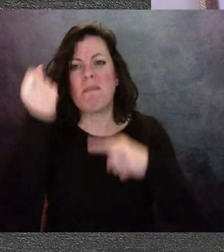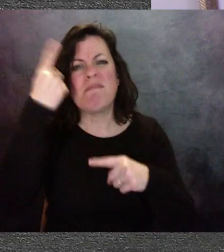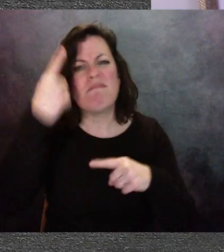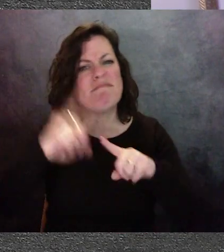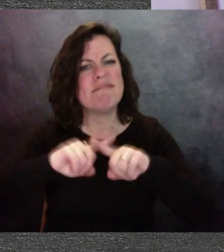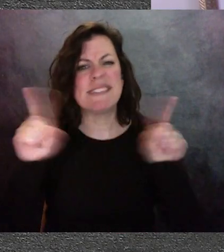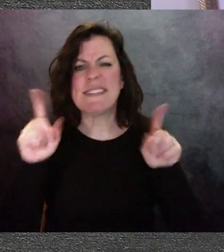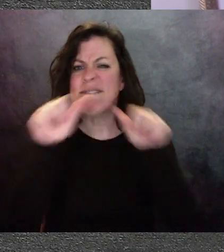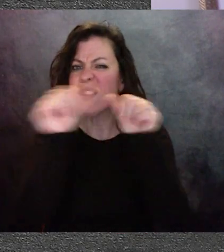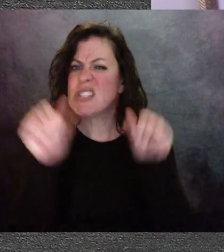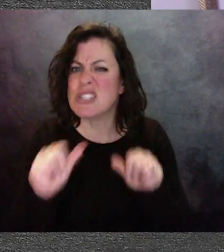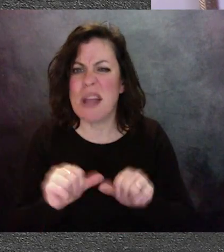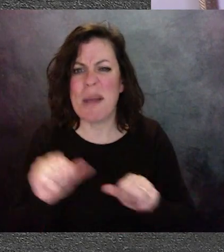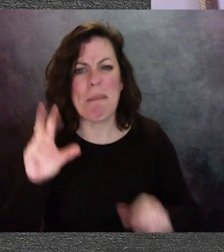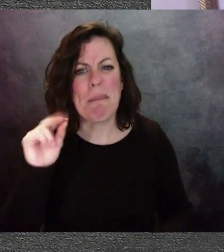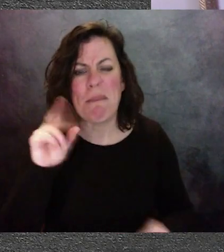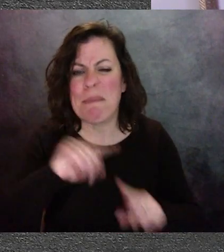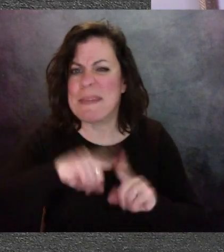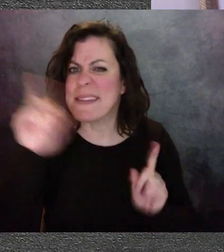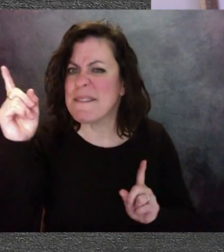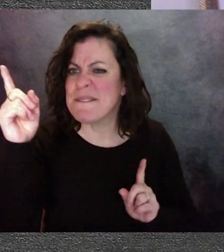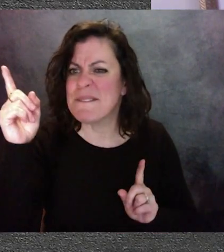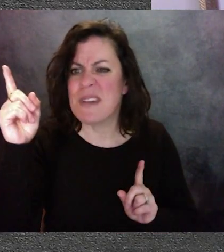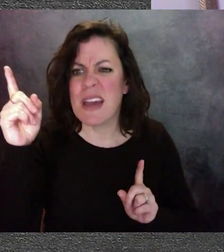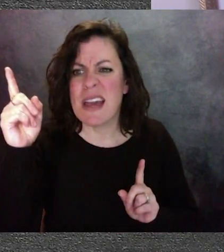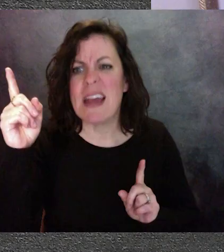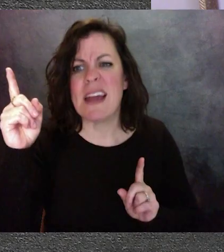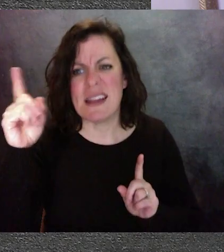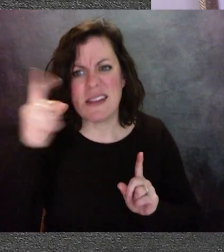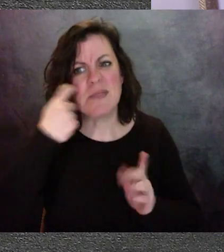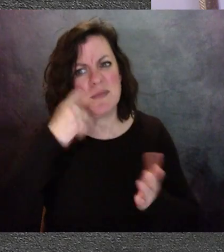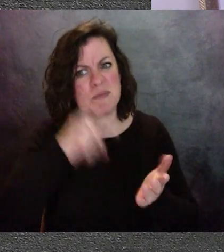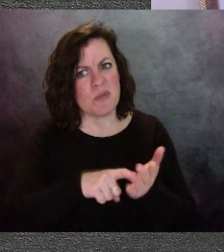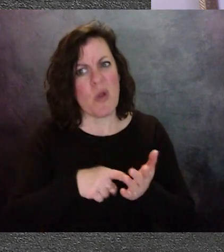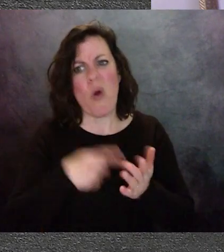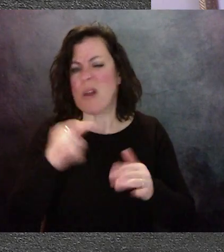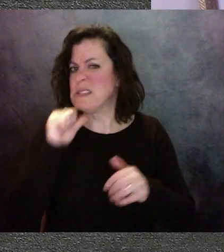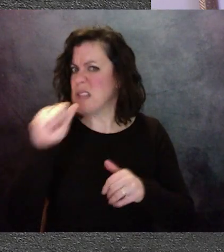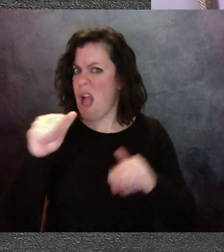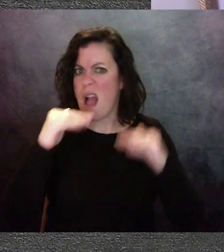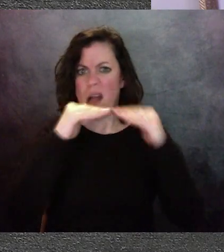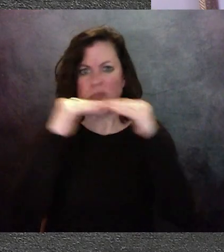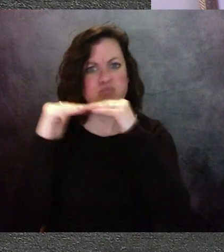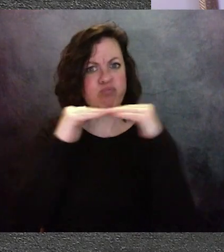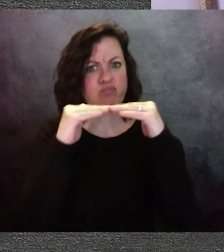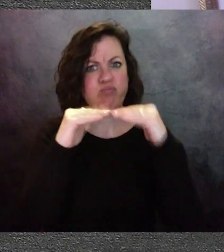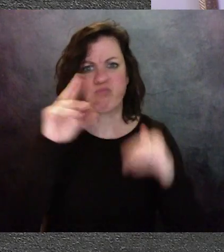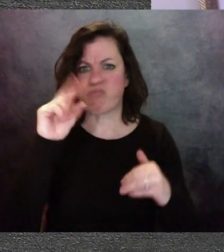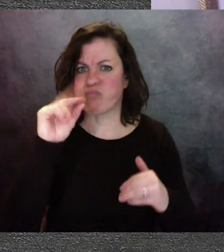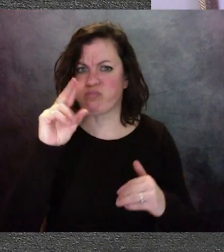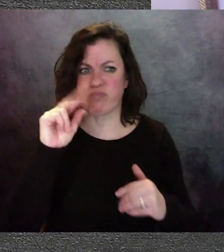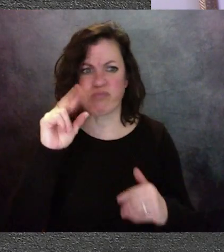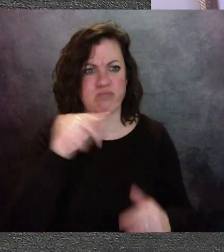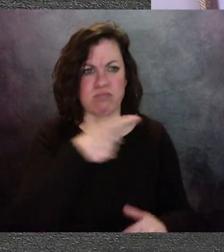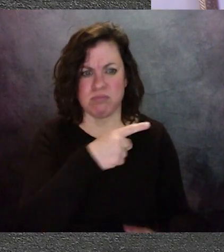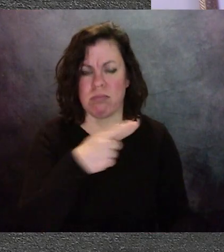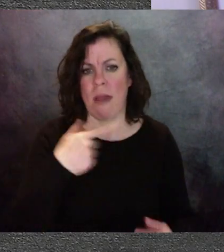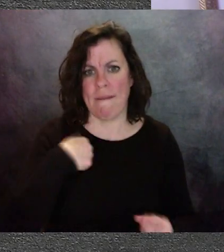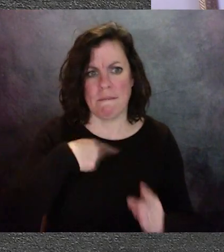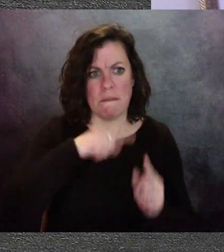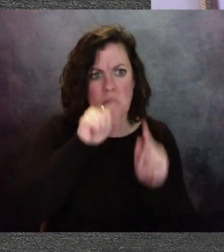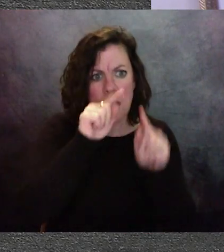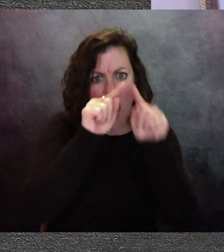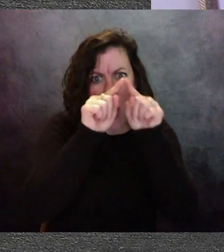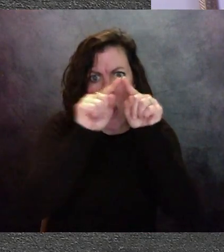square? Did you at home notice that the sides are not the same size? I bet you did. The left